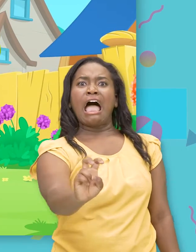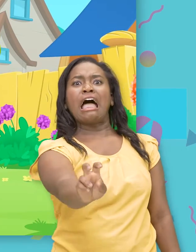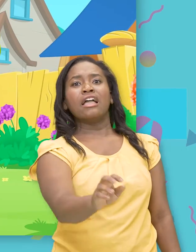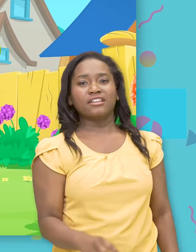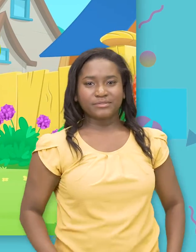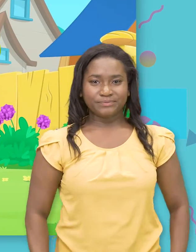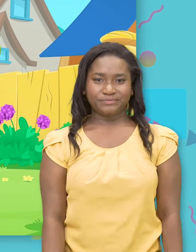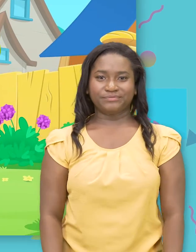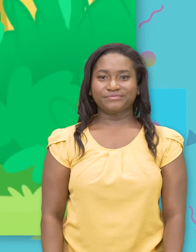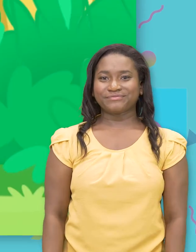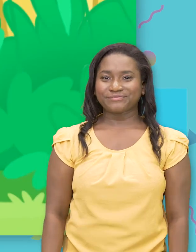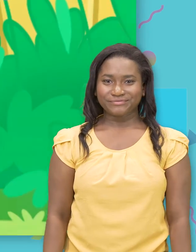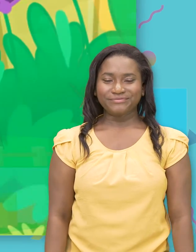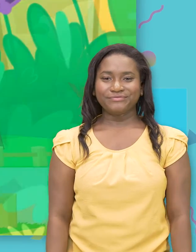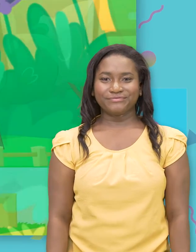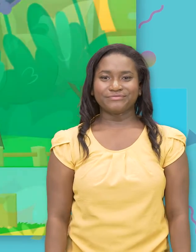snake!